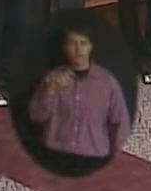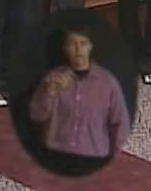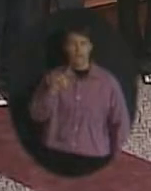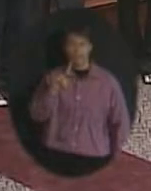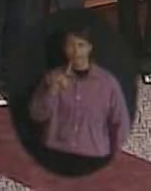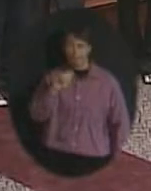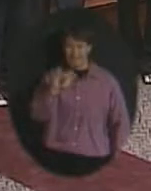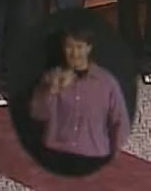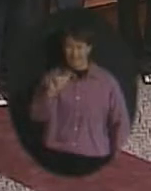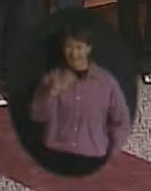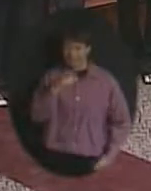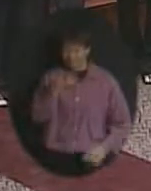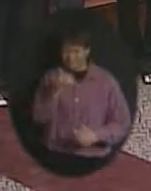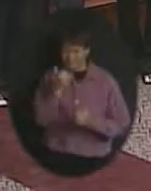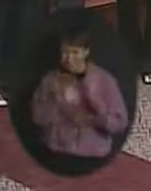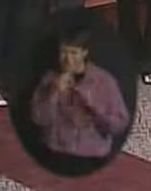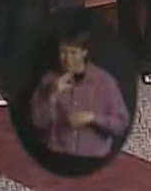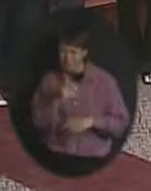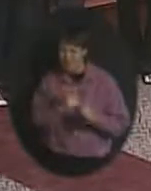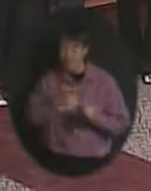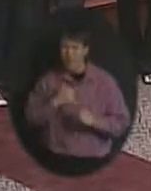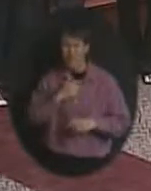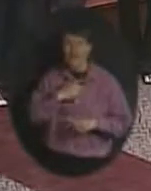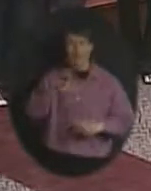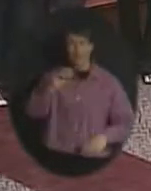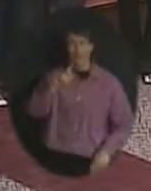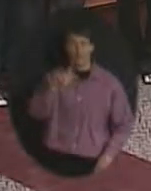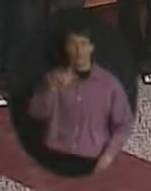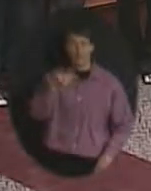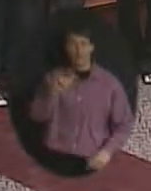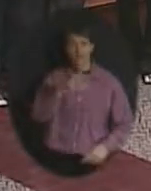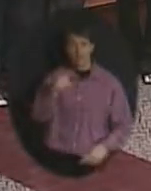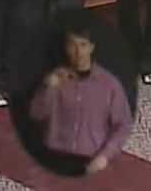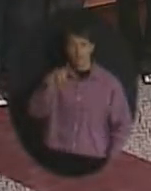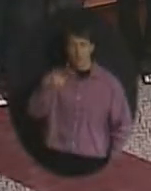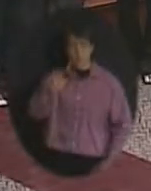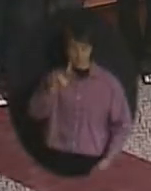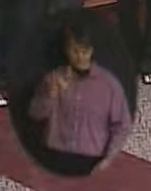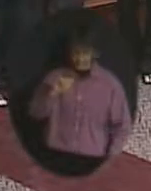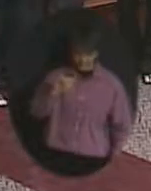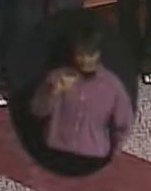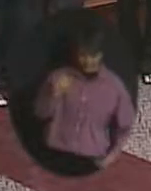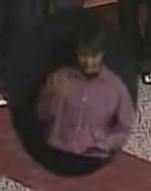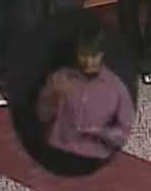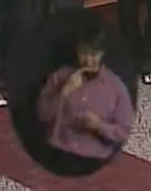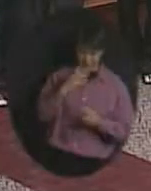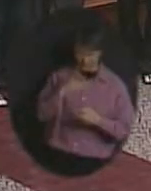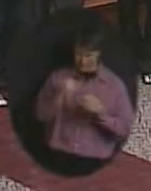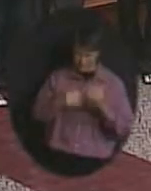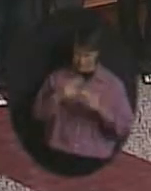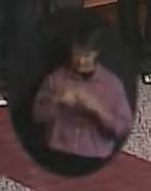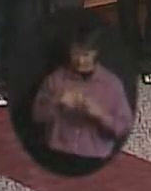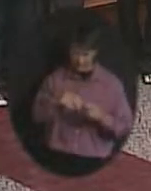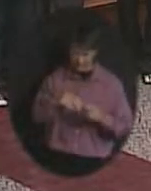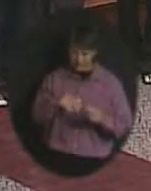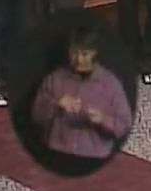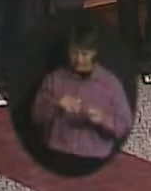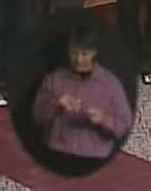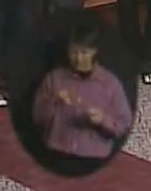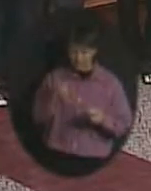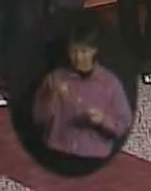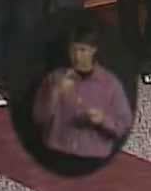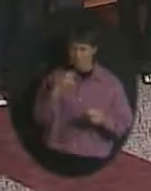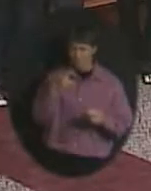Vermeulen, Olivia Glover, and Cody Kaufman. Is Kayla here? Yeah. Say your last name.